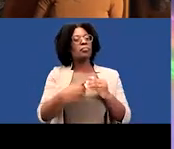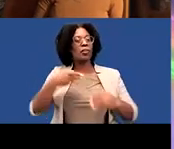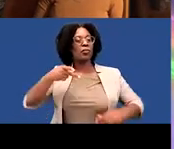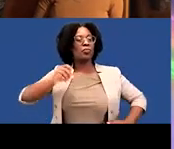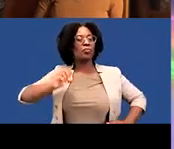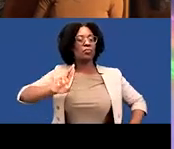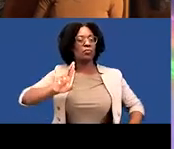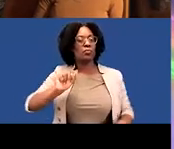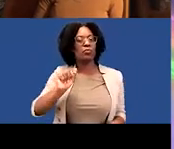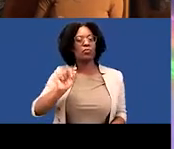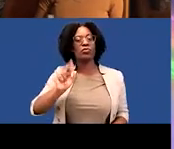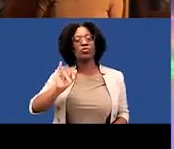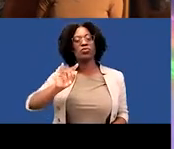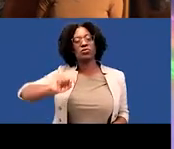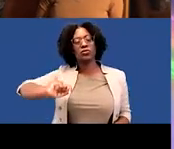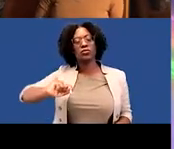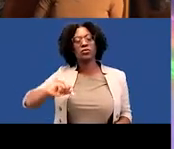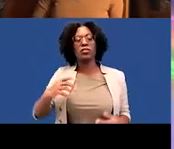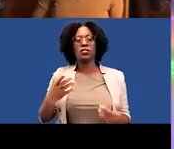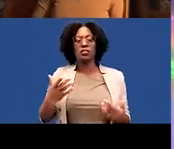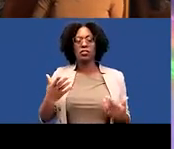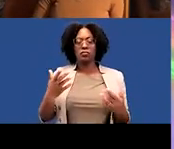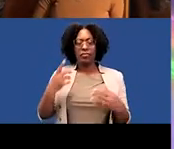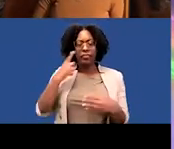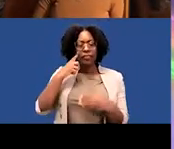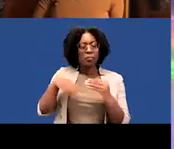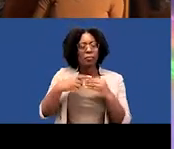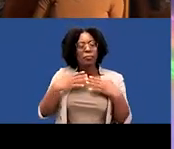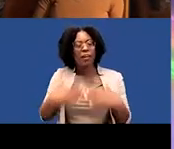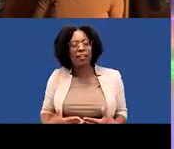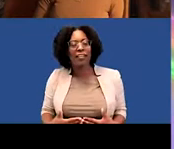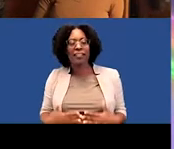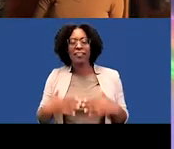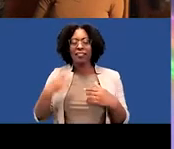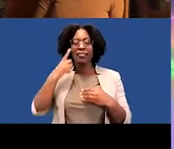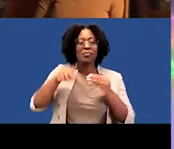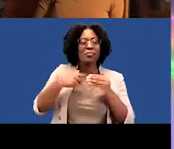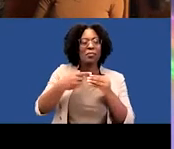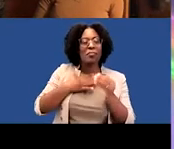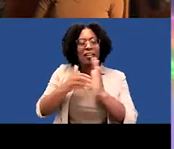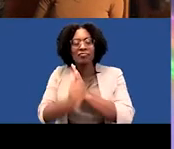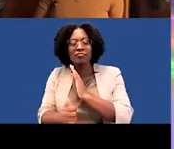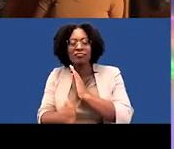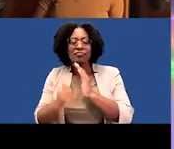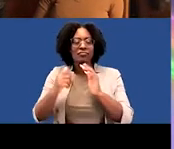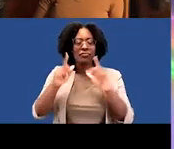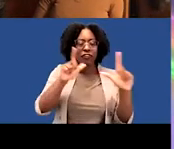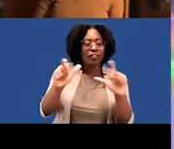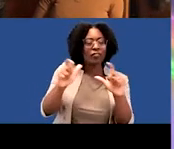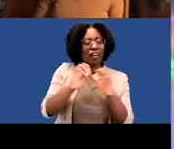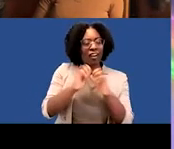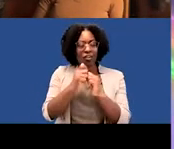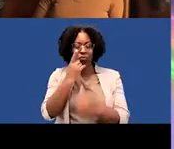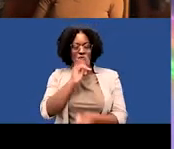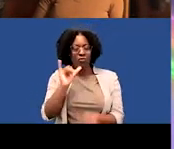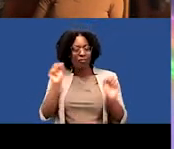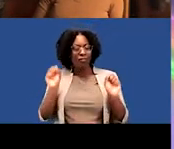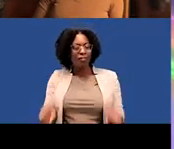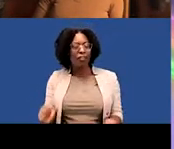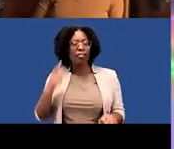the body was gonna be asked to do, and how the layering of the green